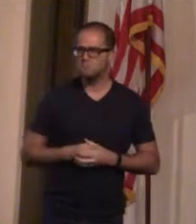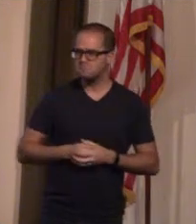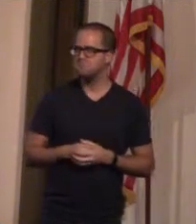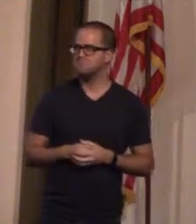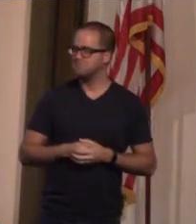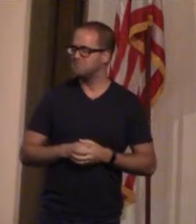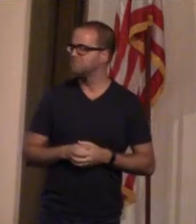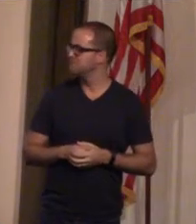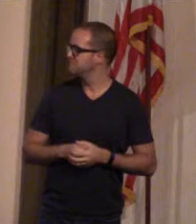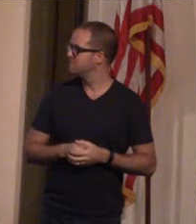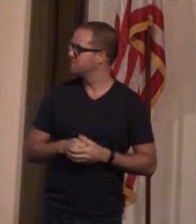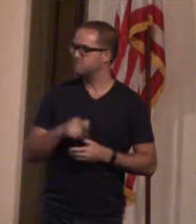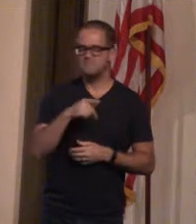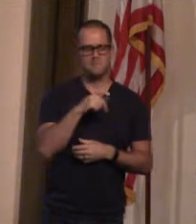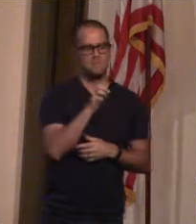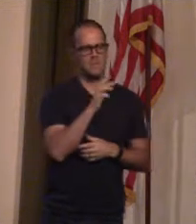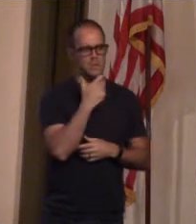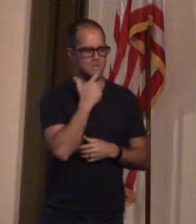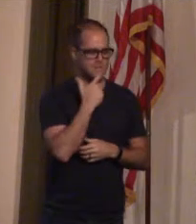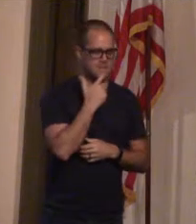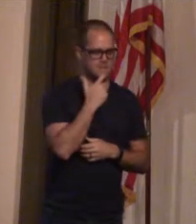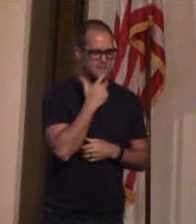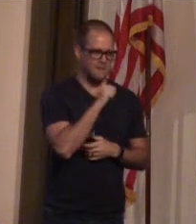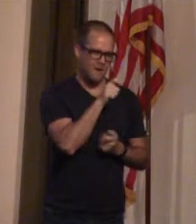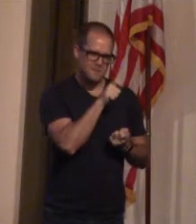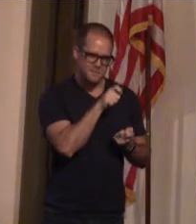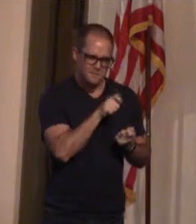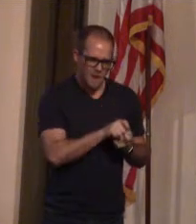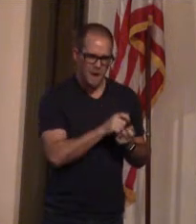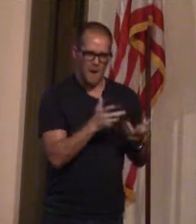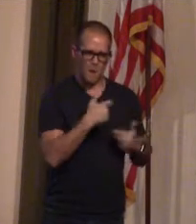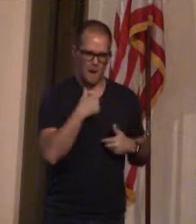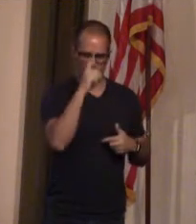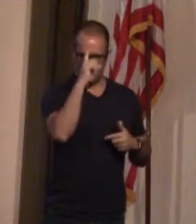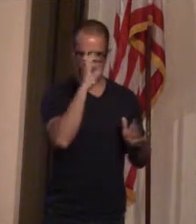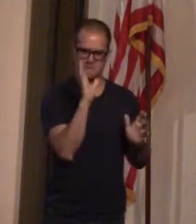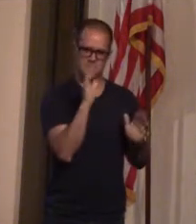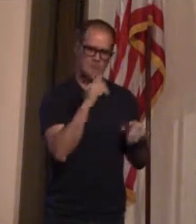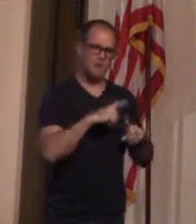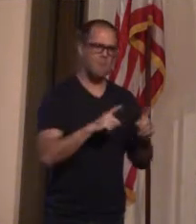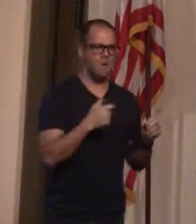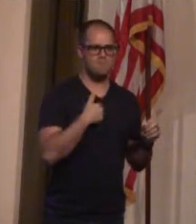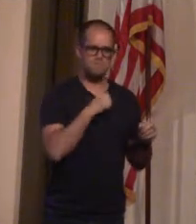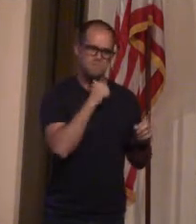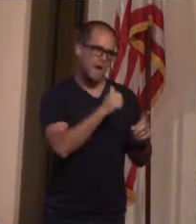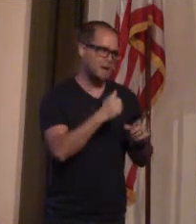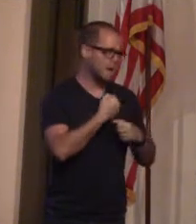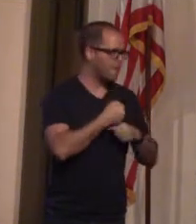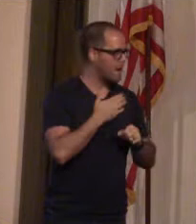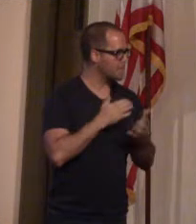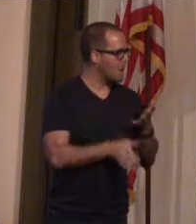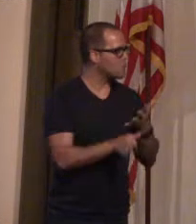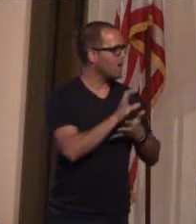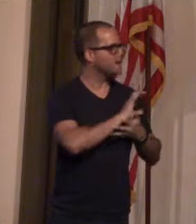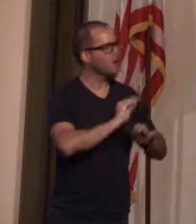first question, what days of the week start with the letter T? Well, that's easy. Today and